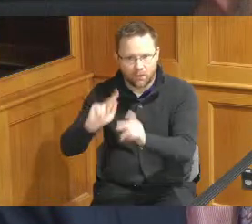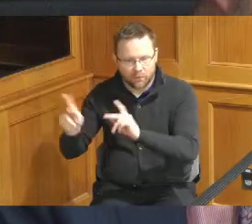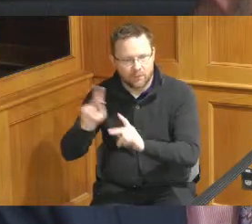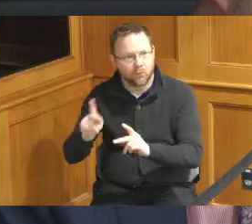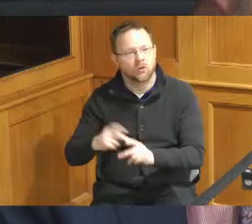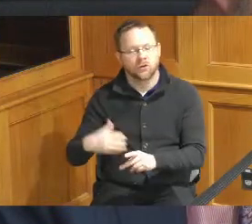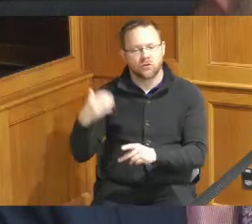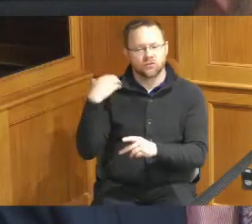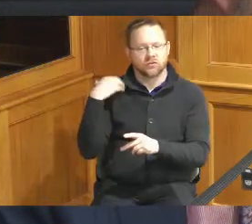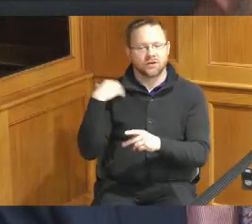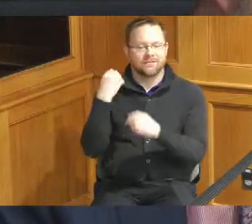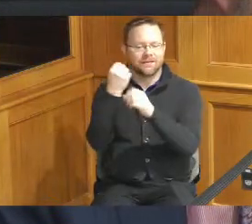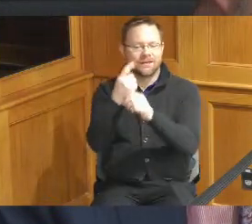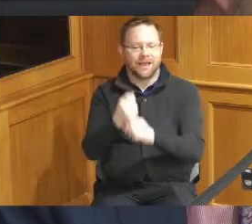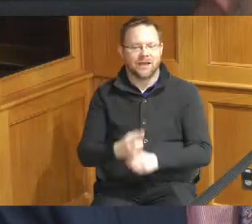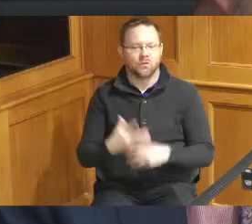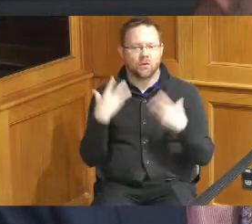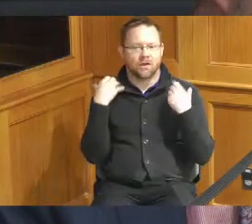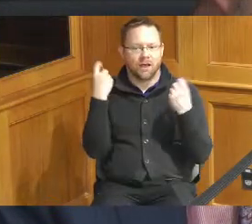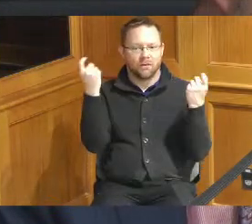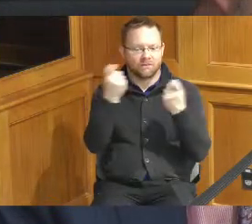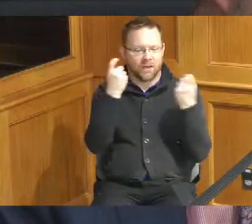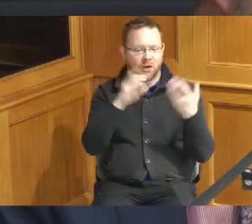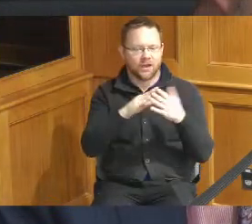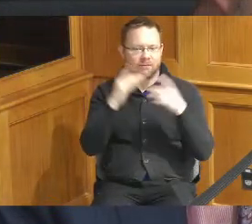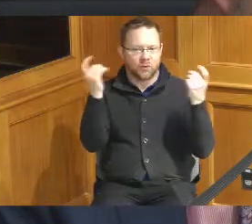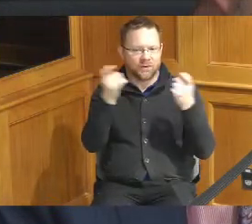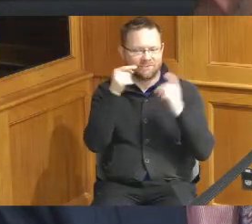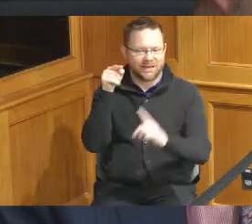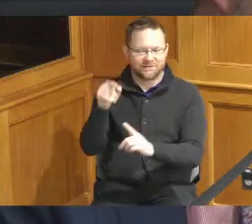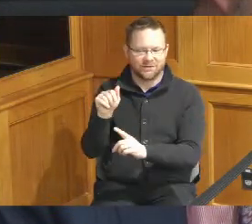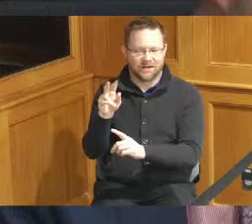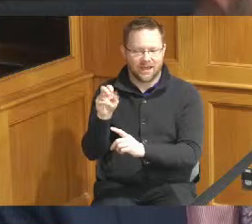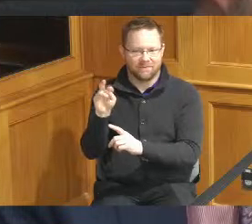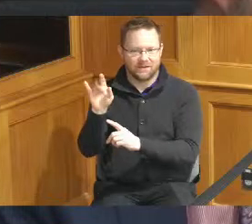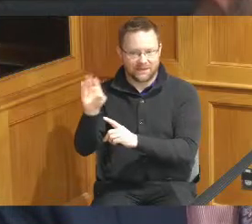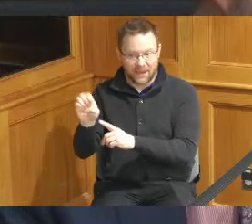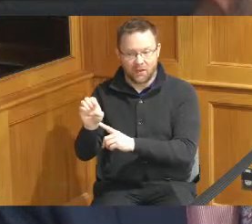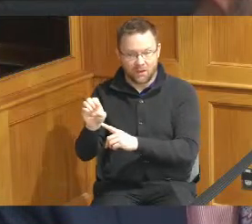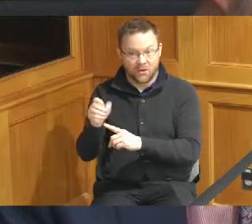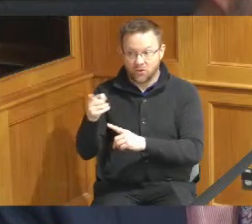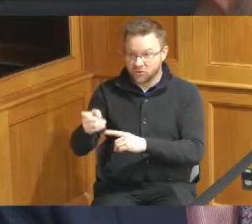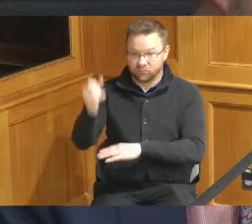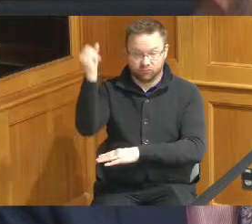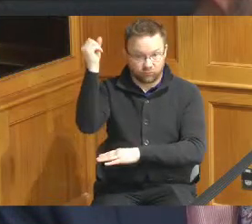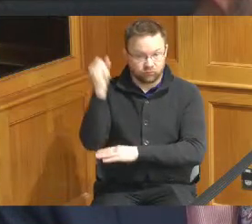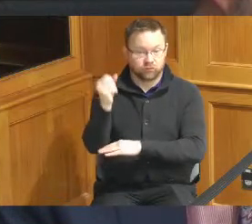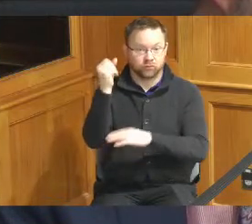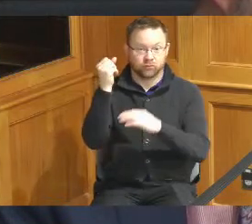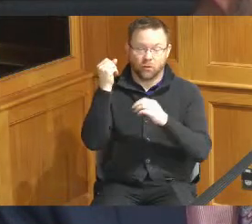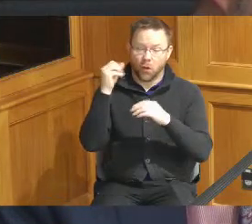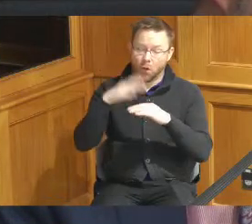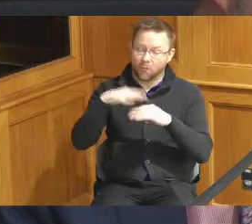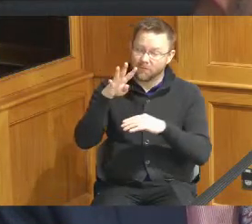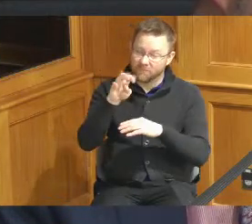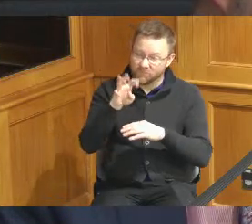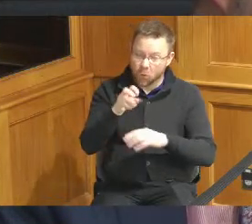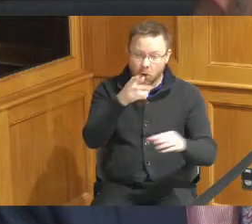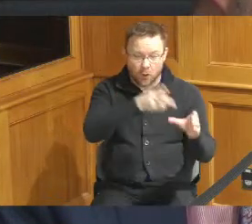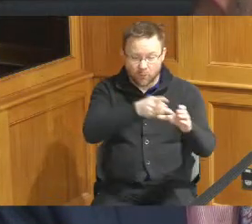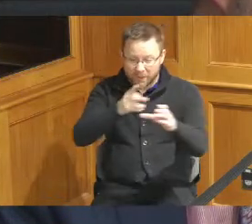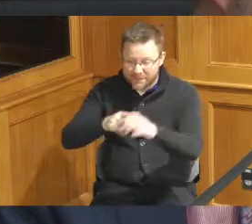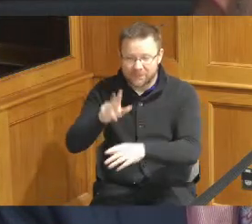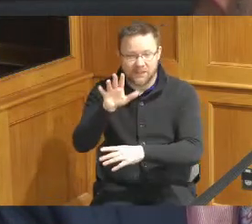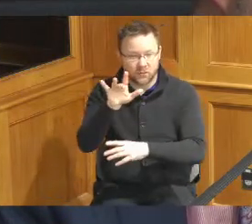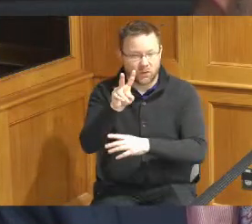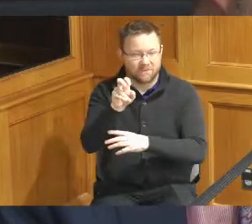Avondale Health Fair and Community Festival, which under her leadership set an attendance record of 400 participants, 25 vendors,